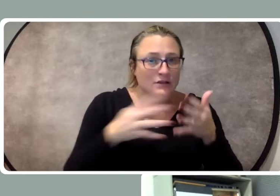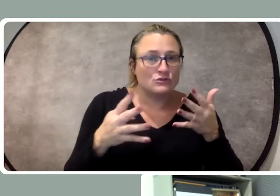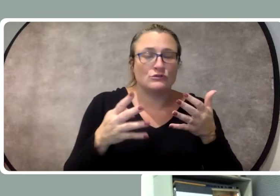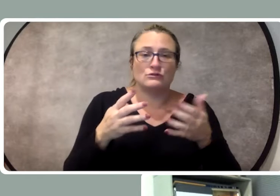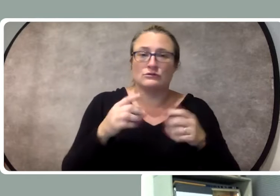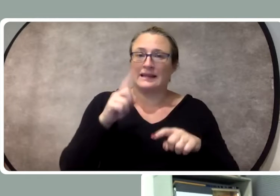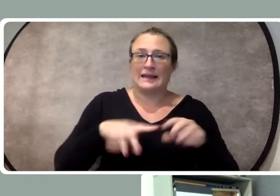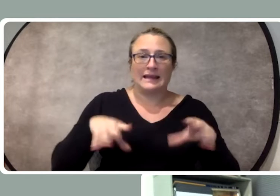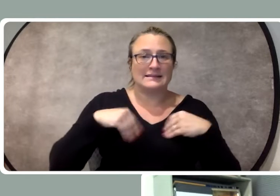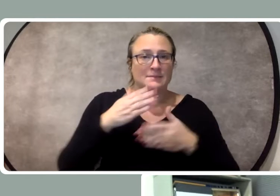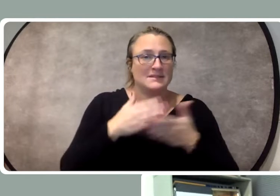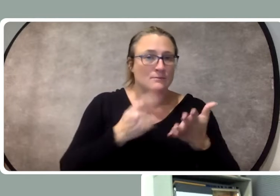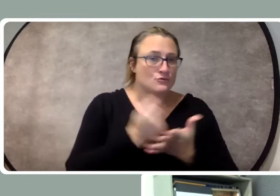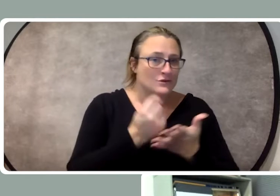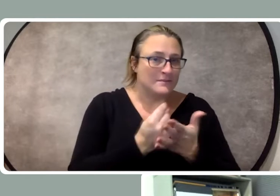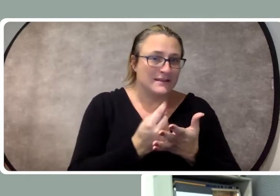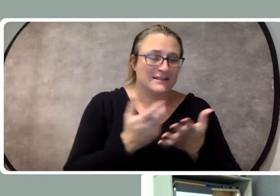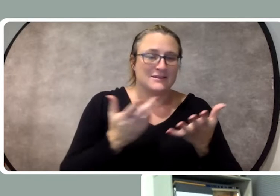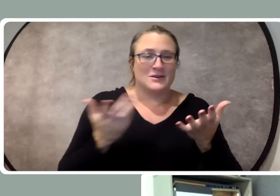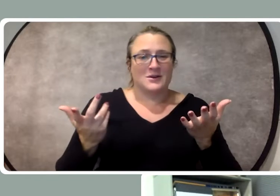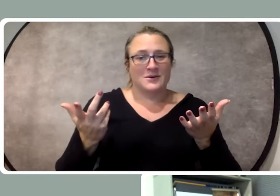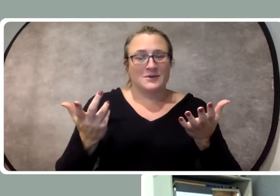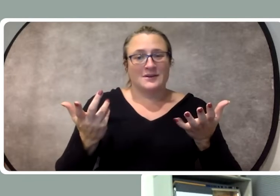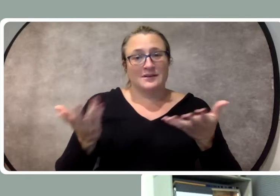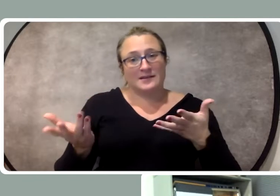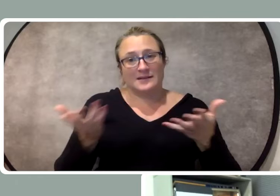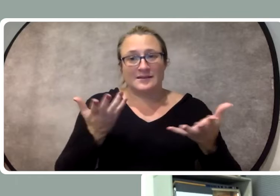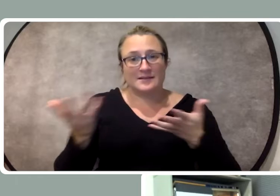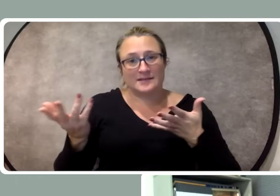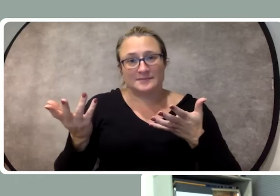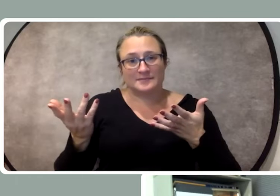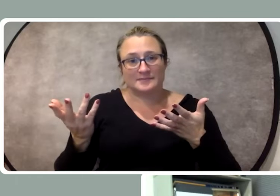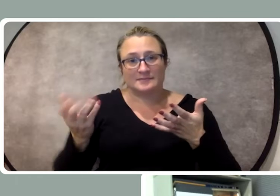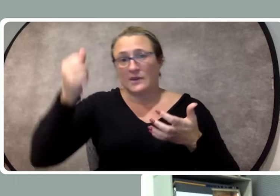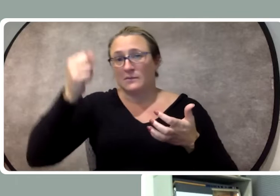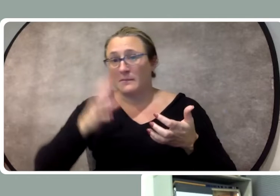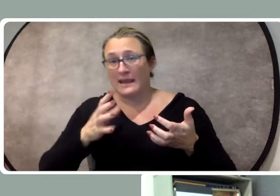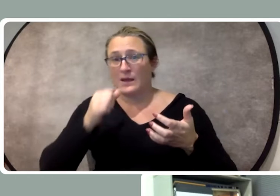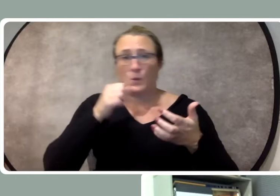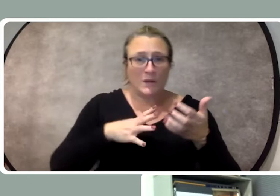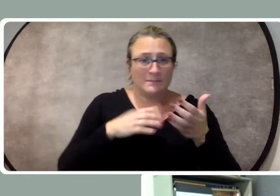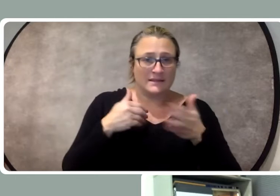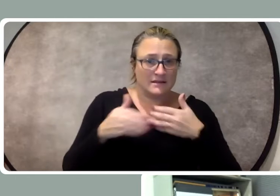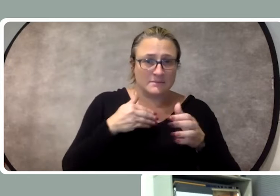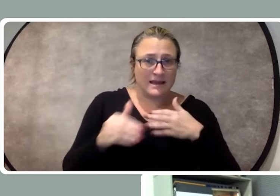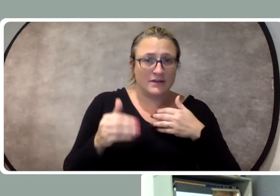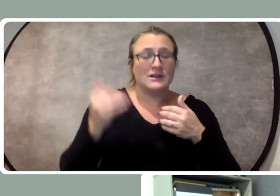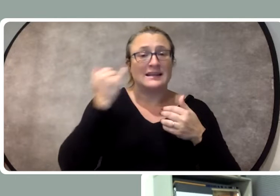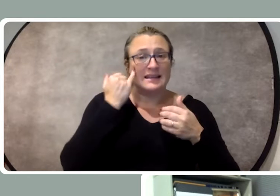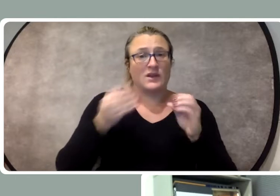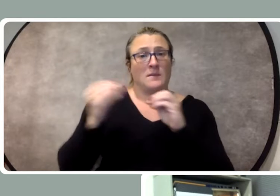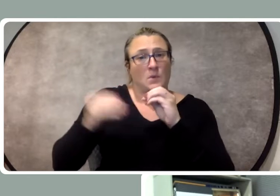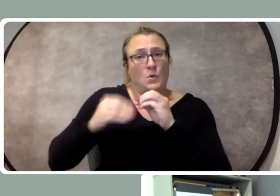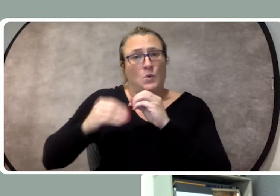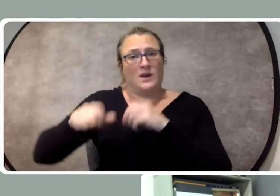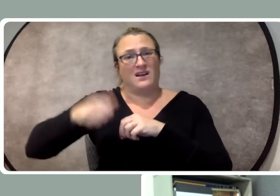treatments. So in a sense, if a patient, or if you women or men have more other